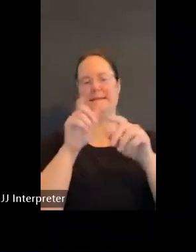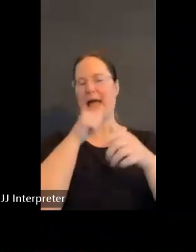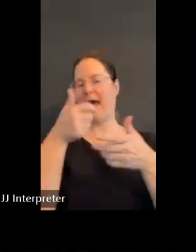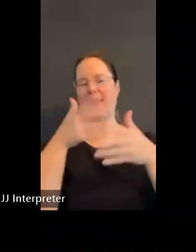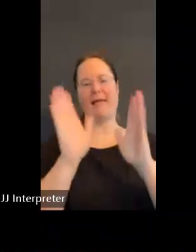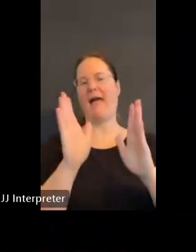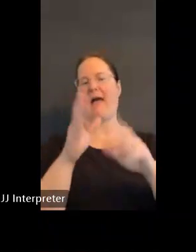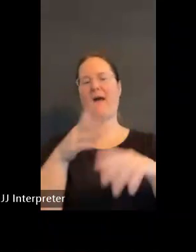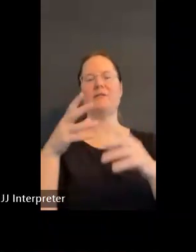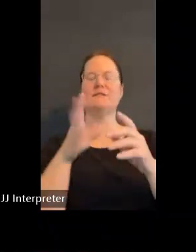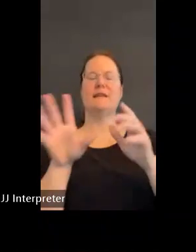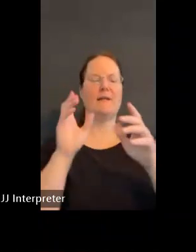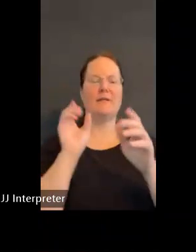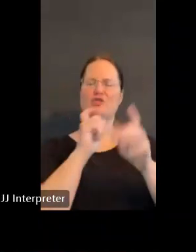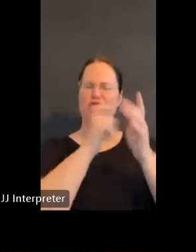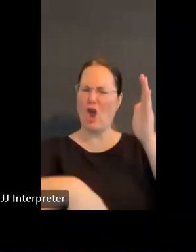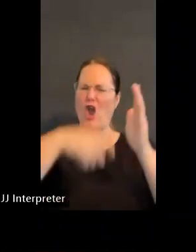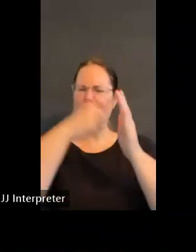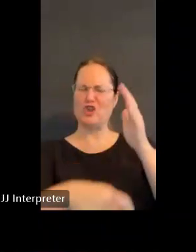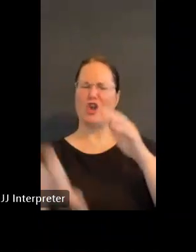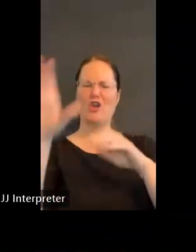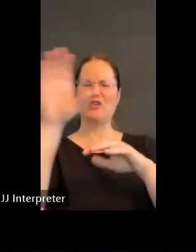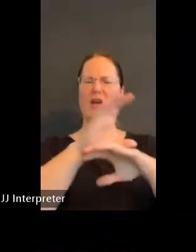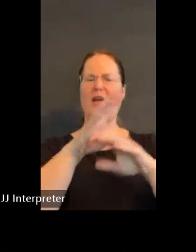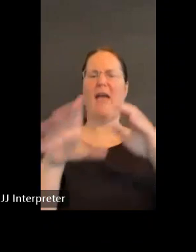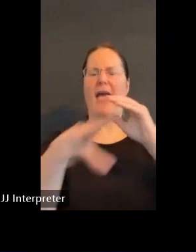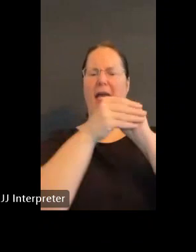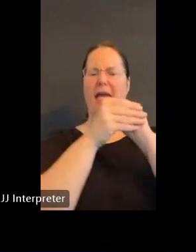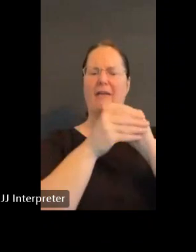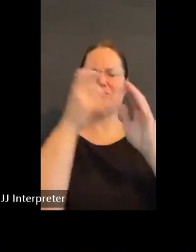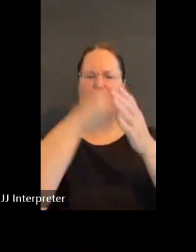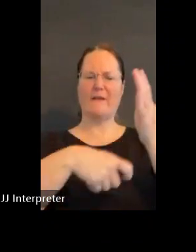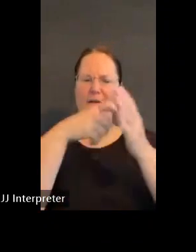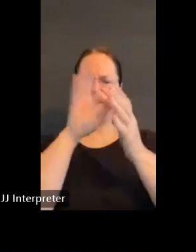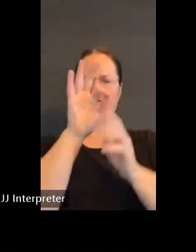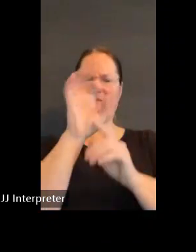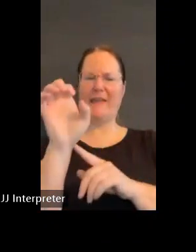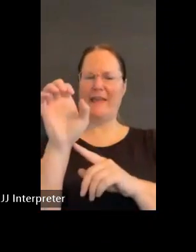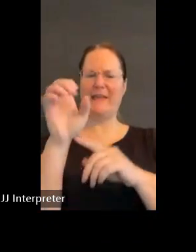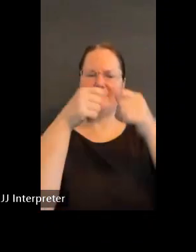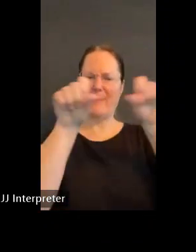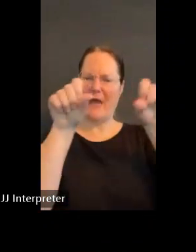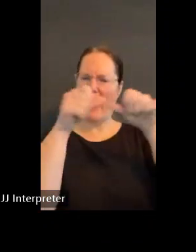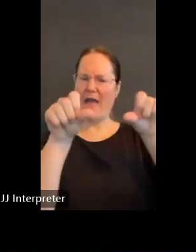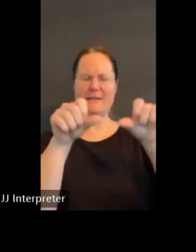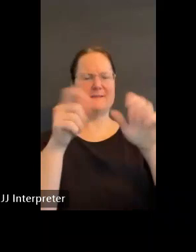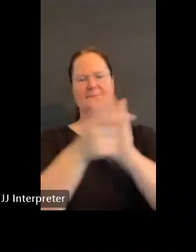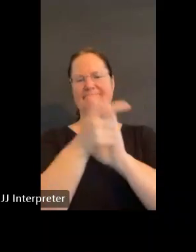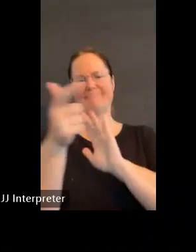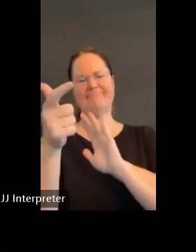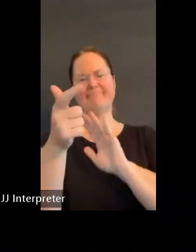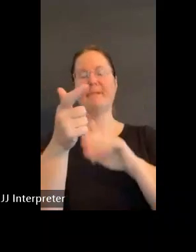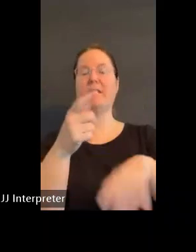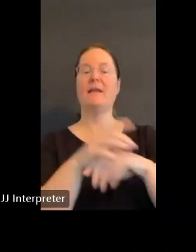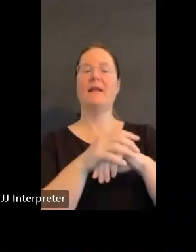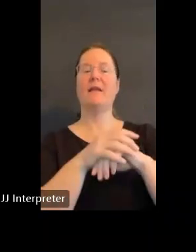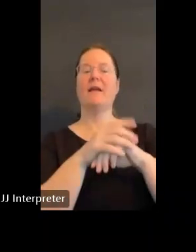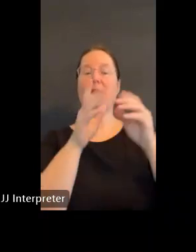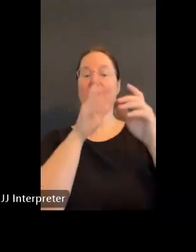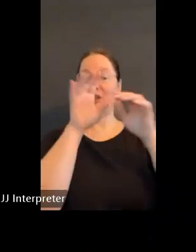extra fees, rent, or security deposits. A housing provider may charge these fees for pets, but assistance animals are